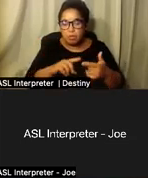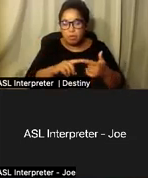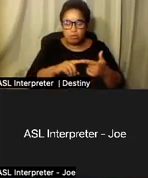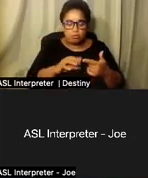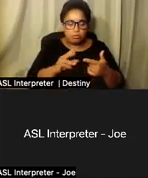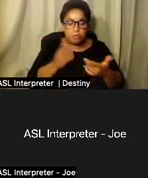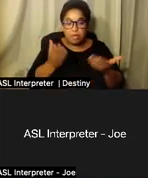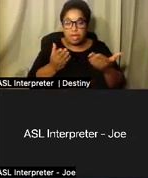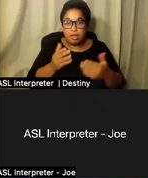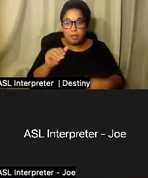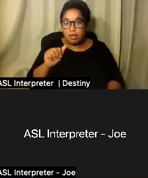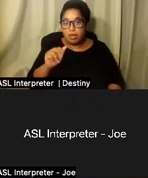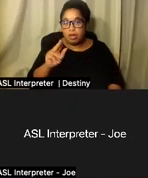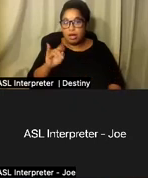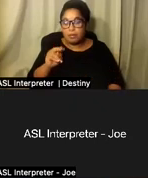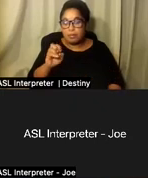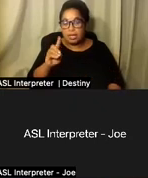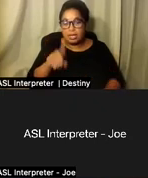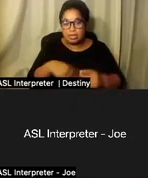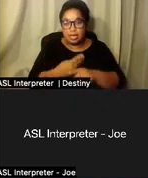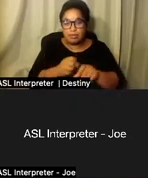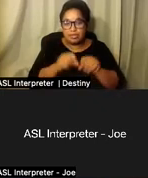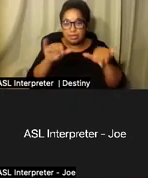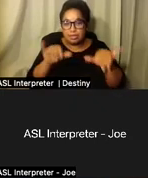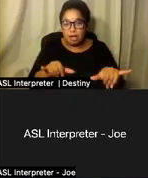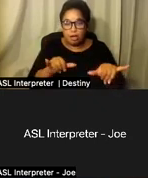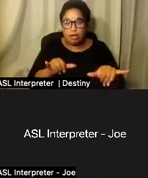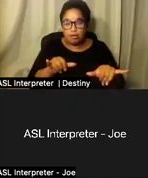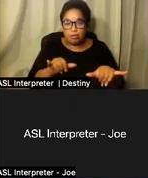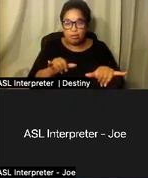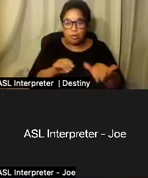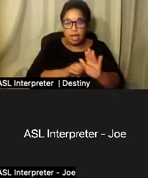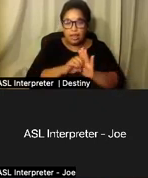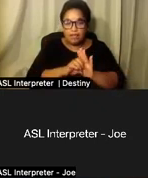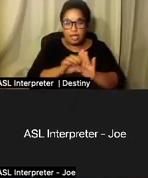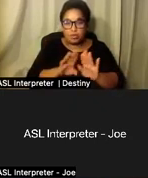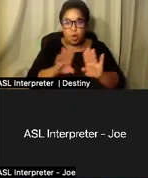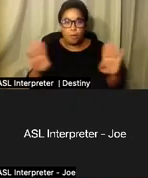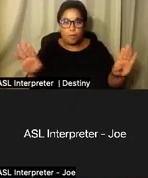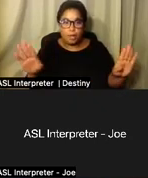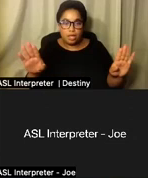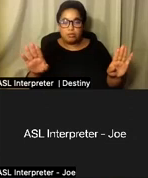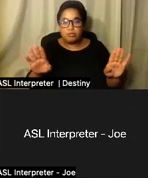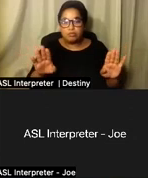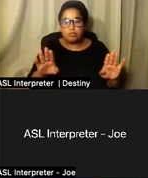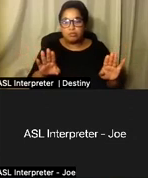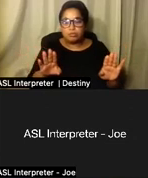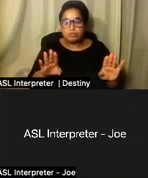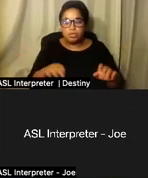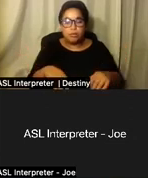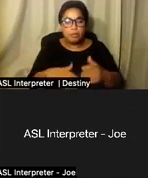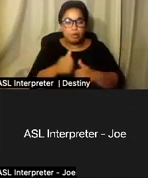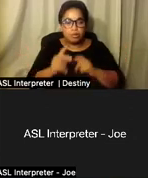maybe even automated systems that will bring elevators to the floor and open and other aspects like that. But most people right